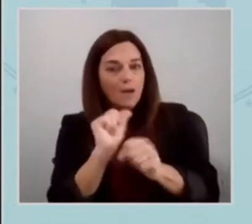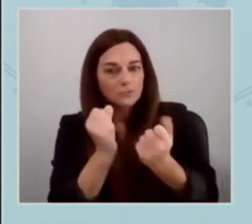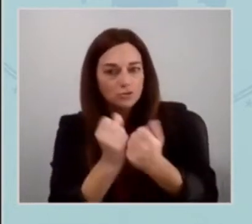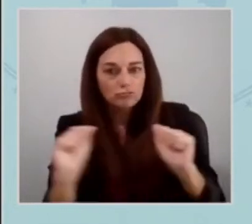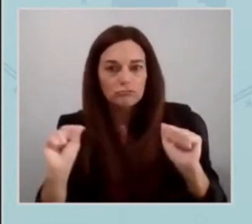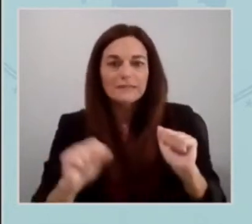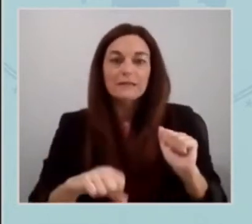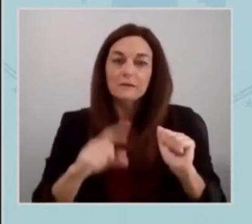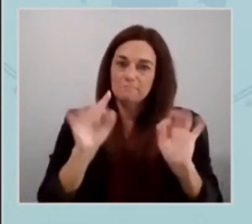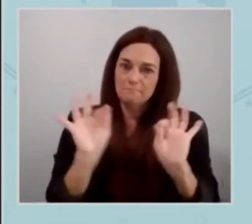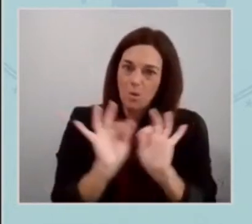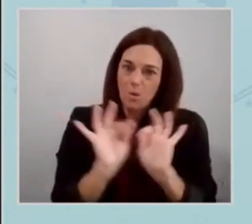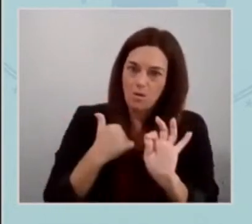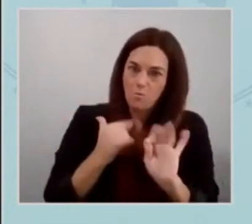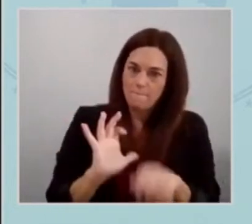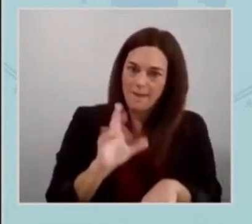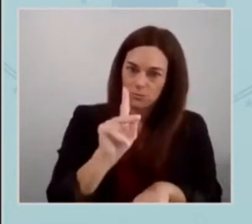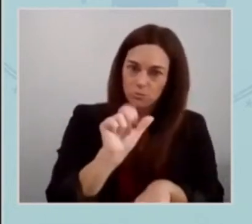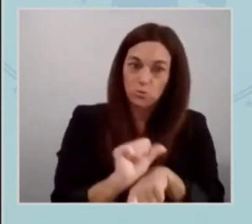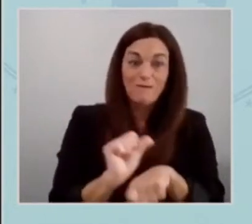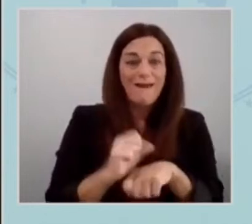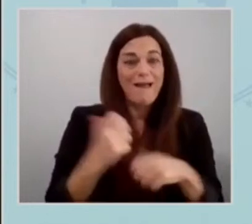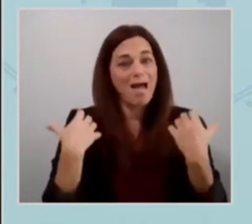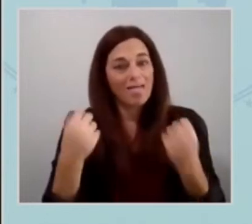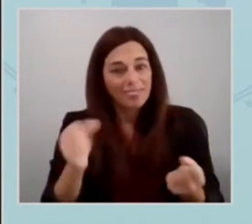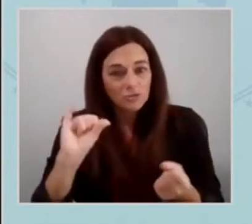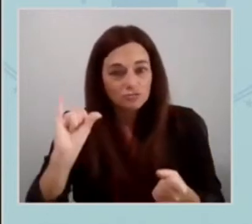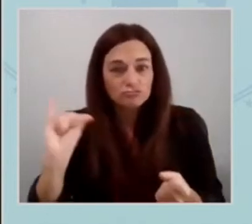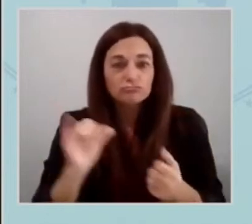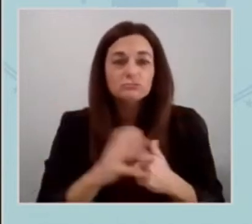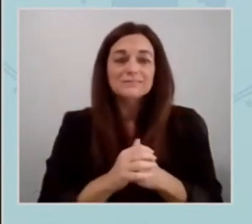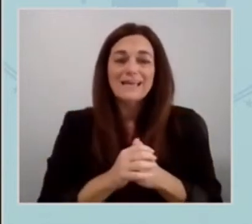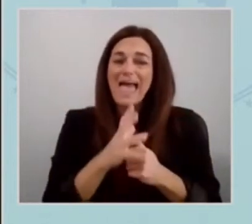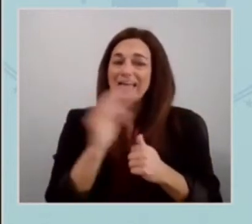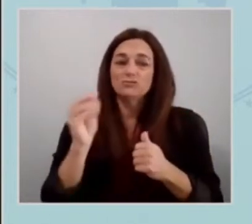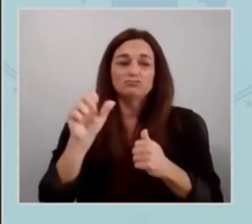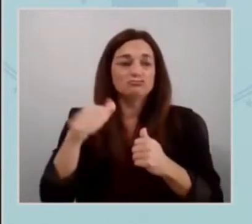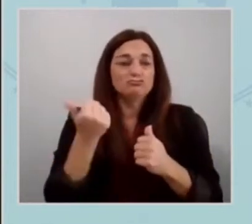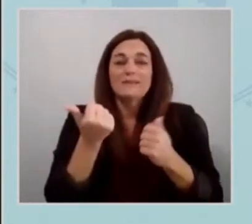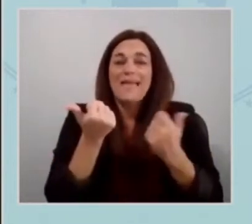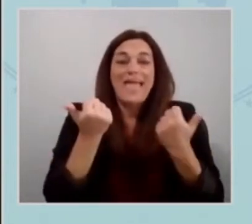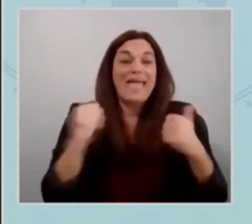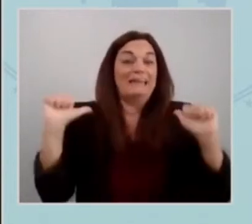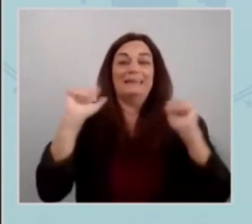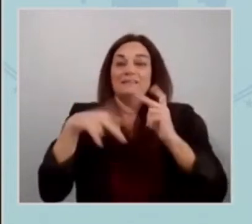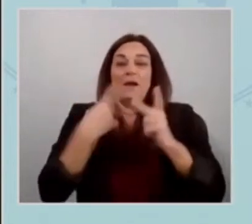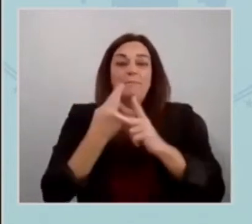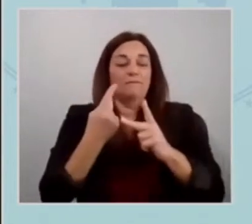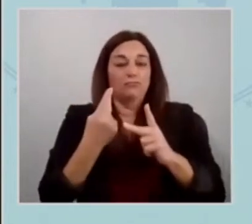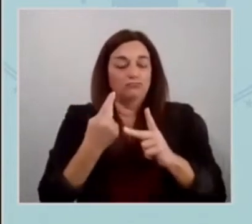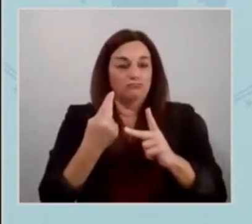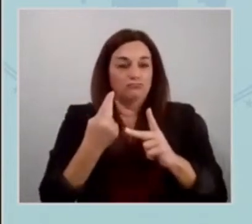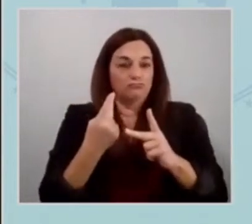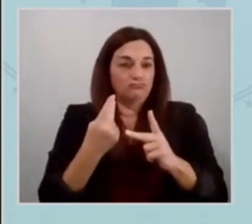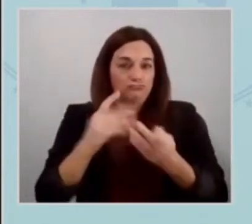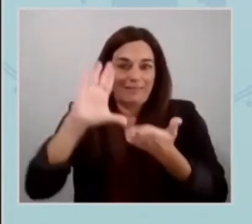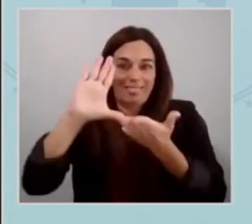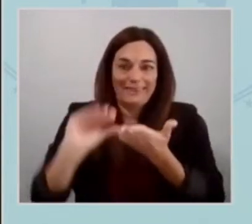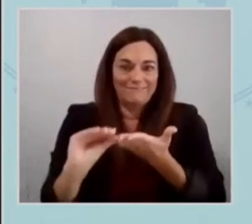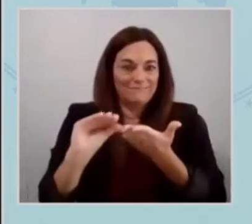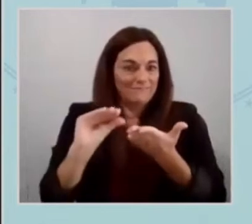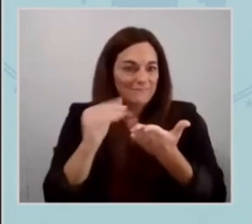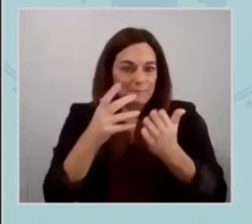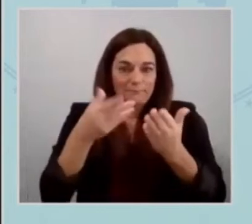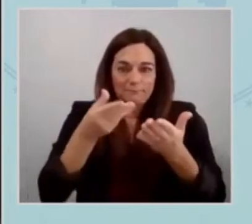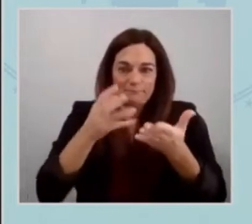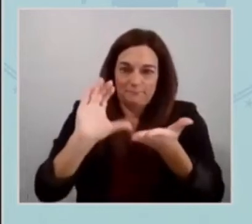for unemployment, for job security, as far as going back to work, health insurance, and just any